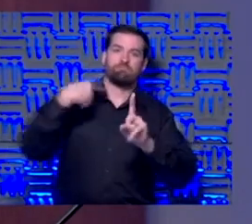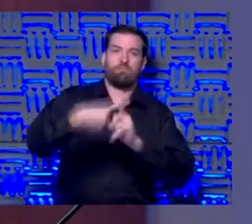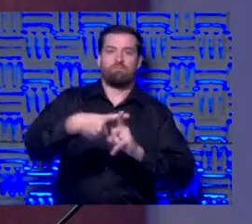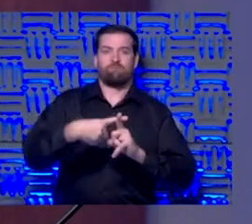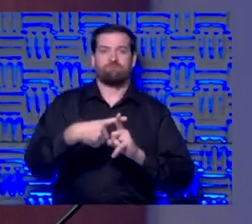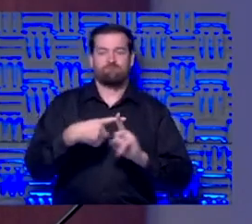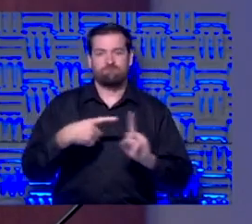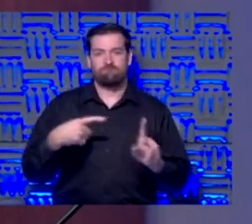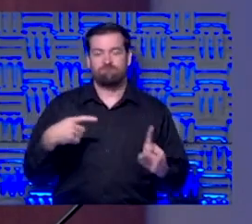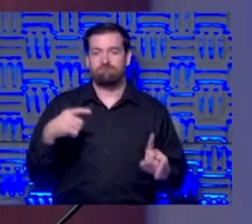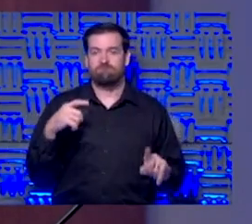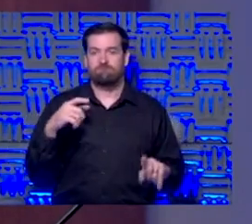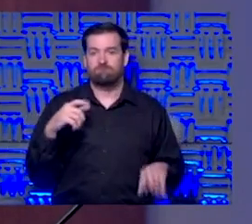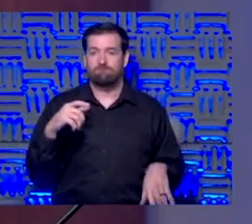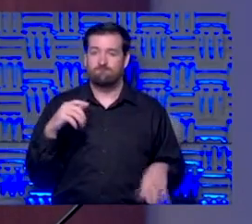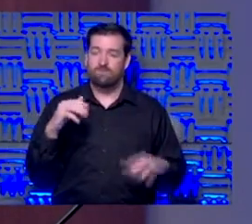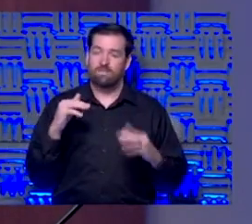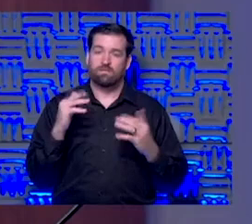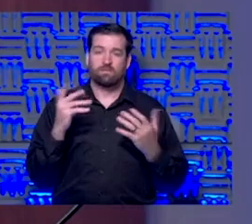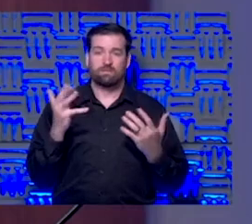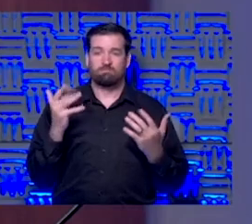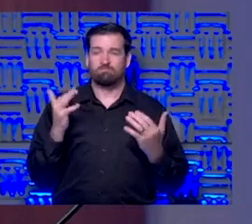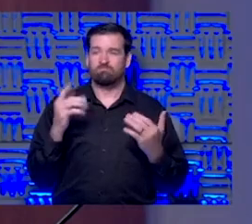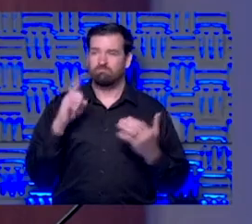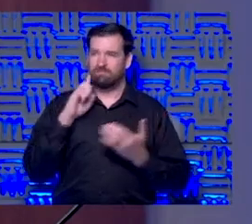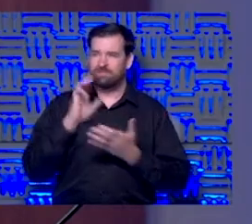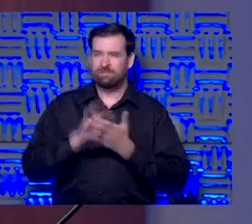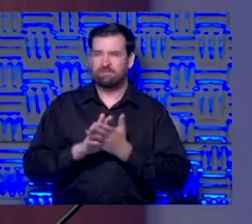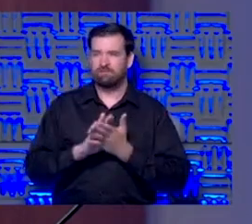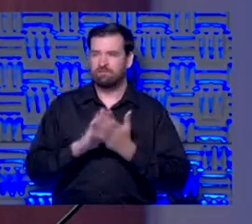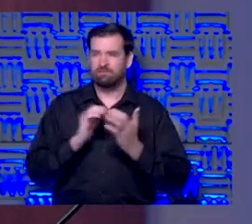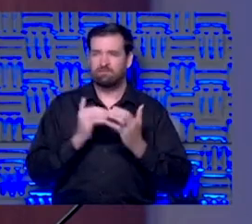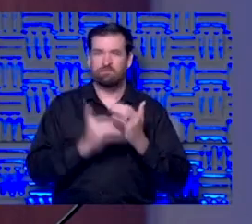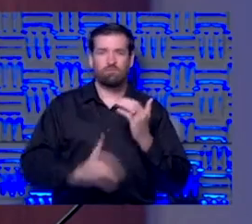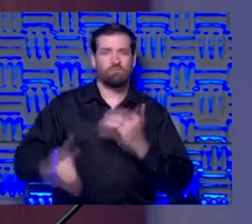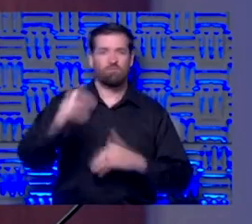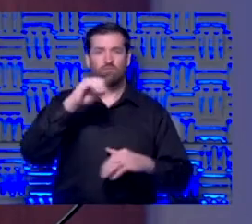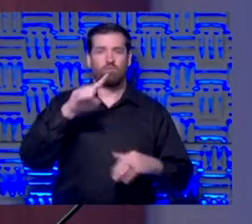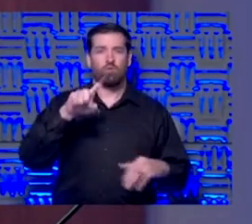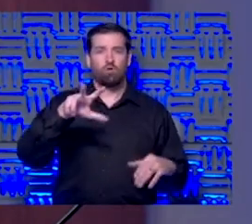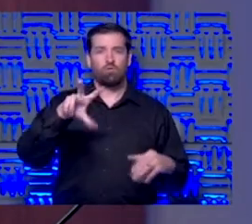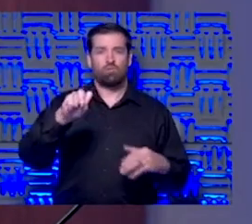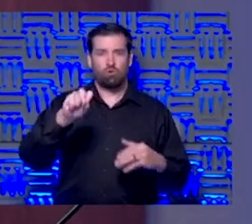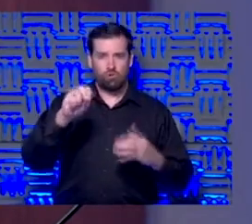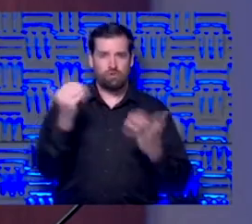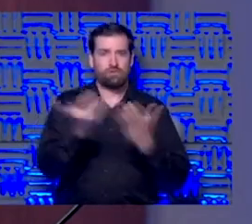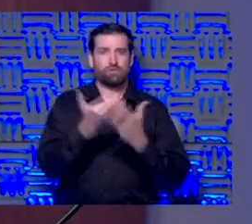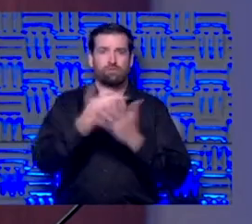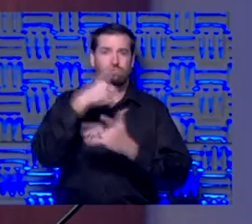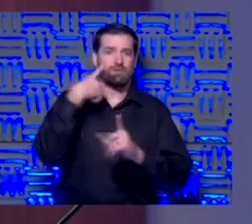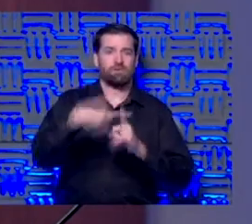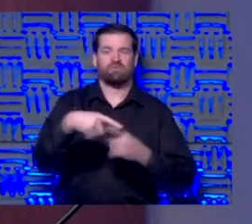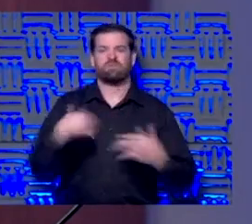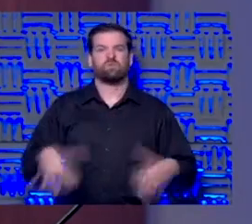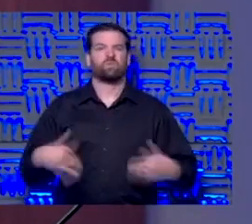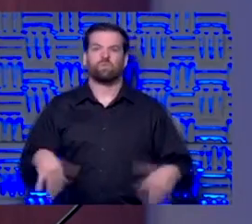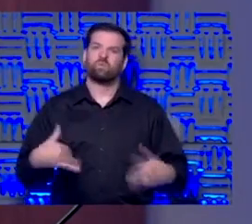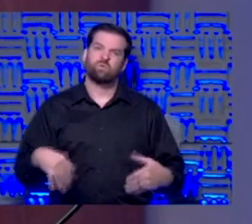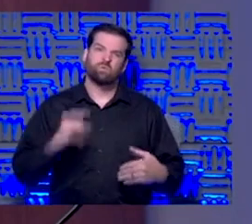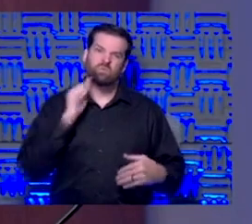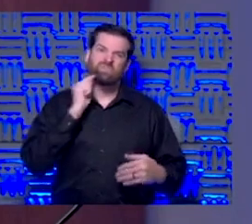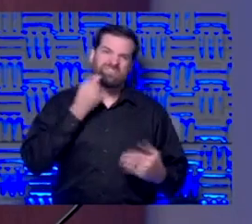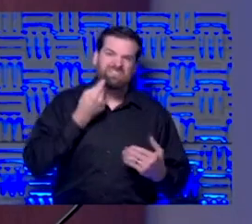had, over, I believe, 130 cases that day, and so that was pretty intense. We've